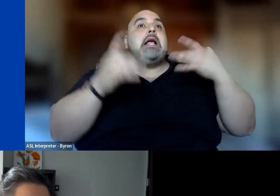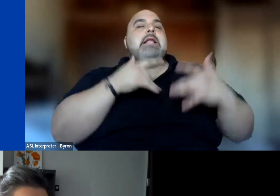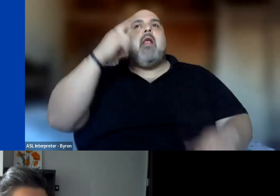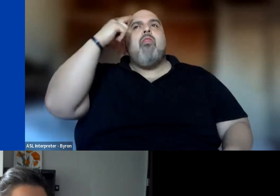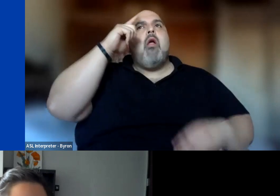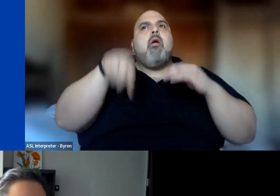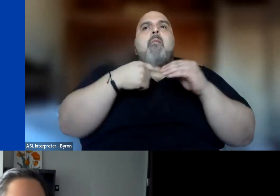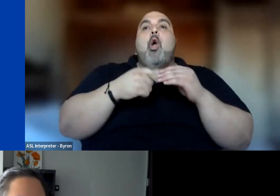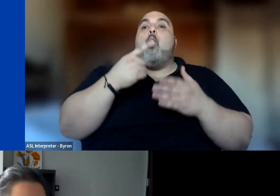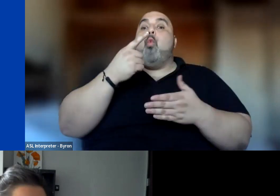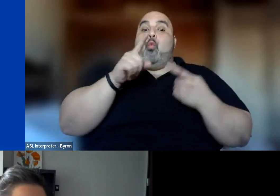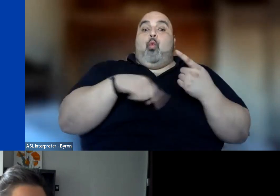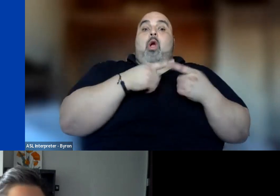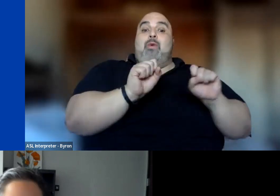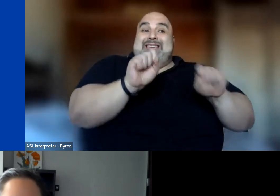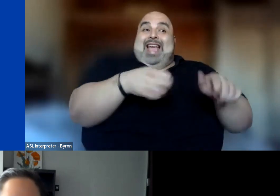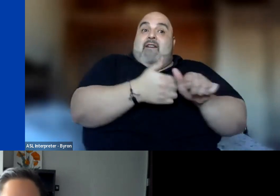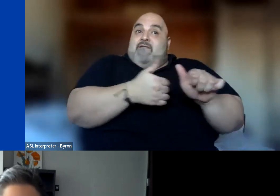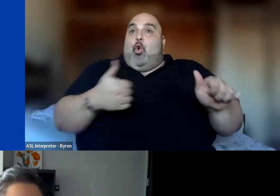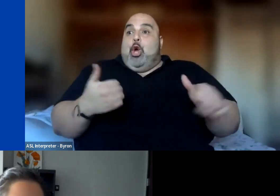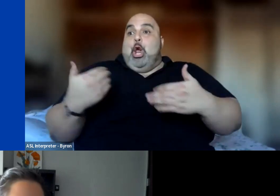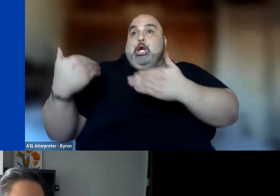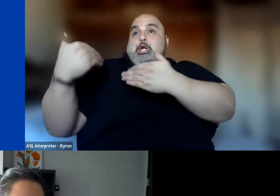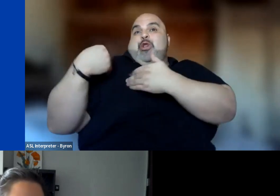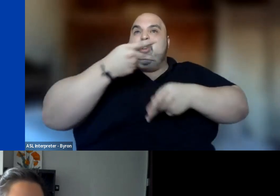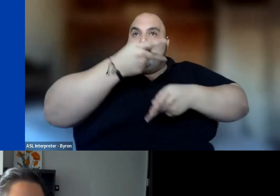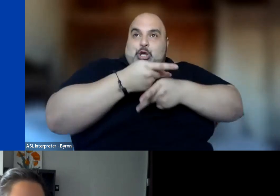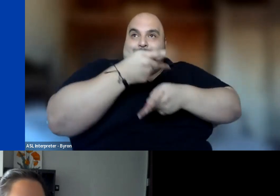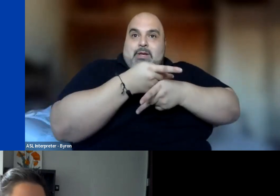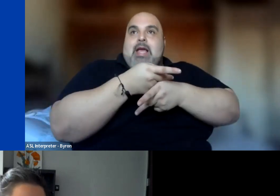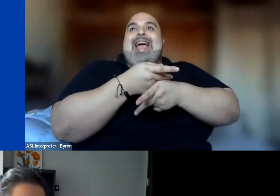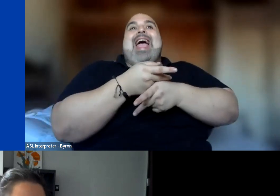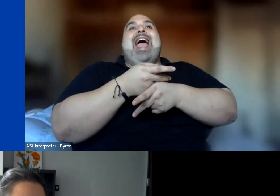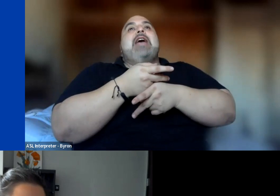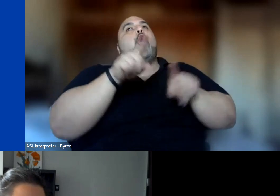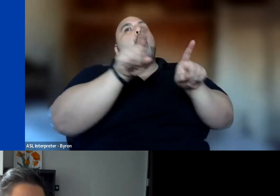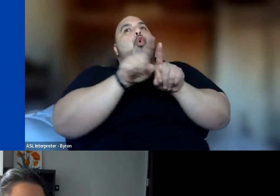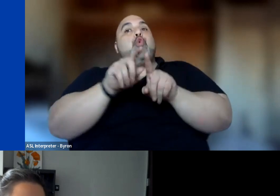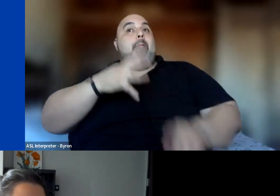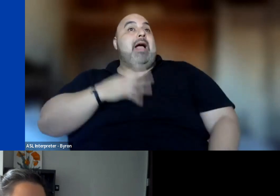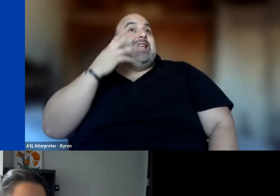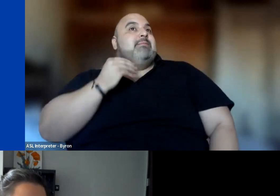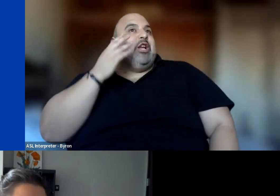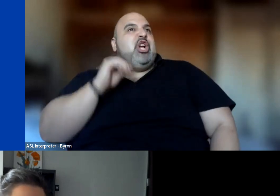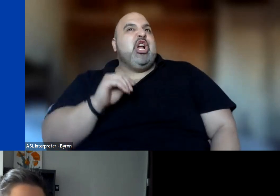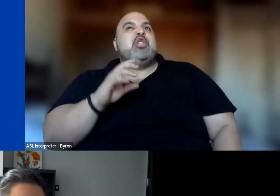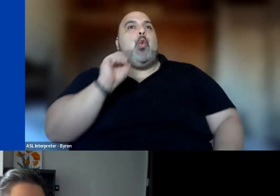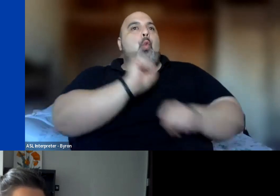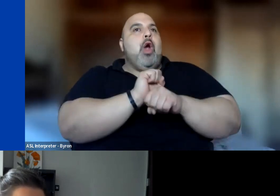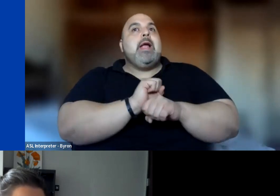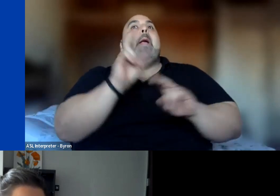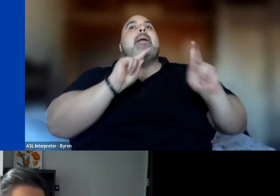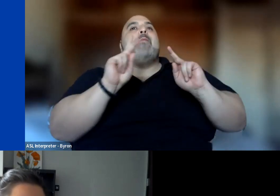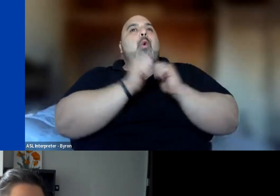when we can avoid conservatorships. And I've also, in my own experience as a geriatrician and working people with advanced